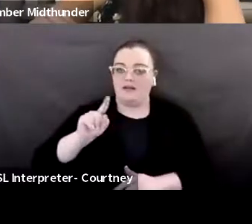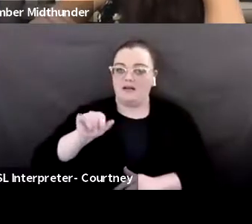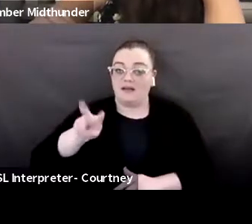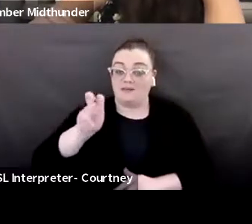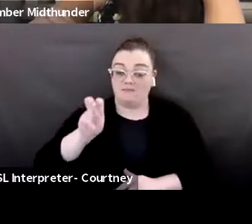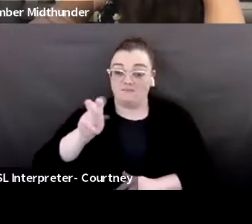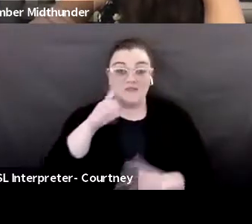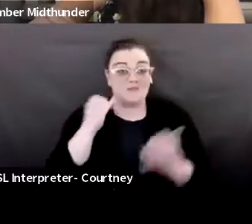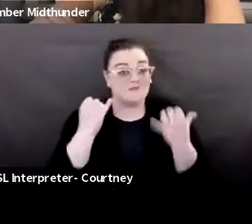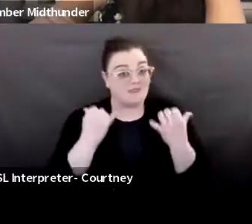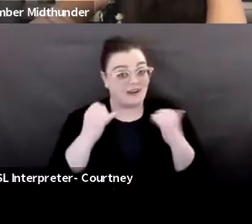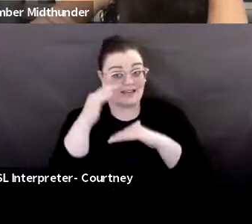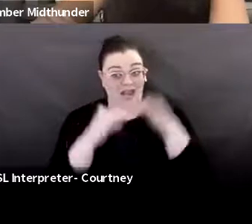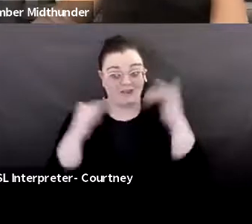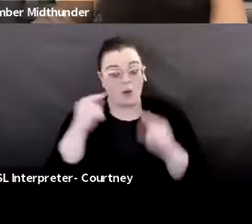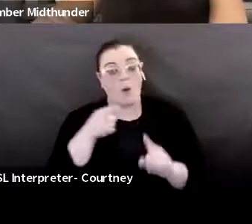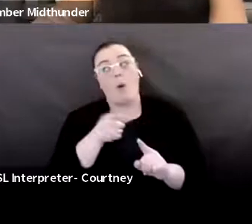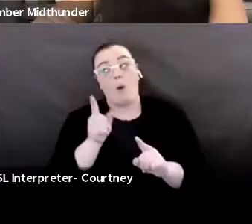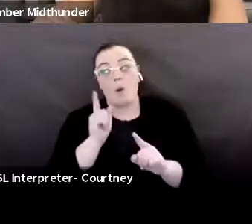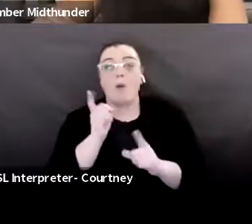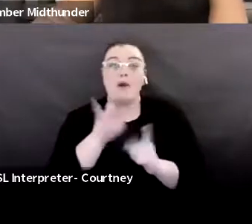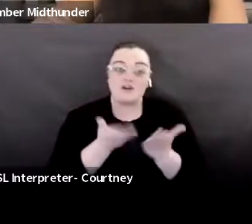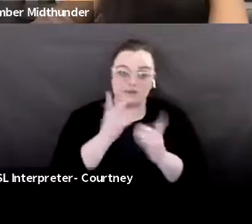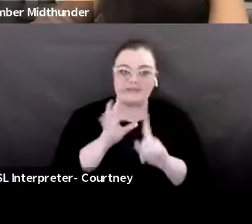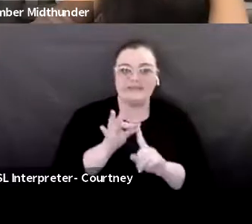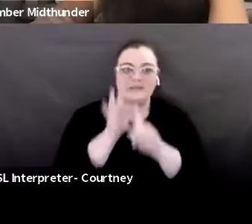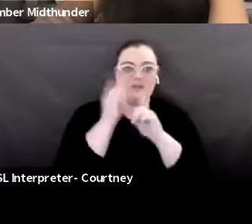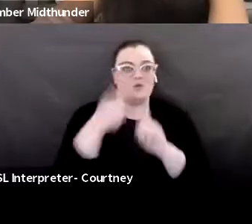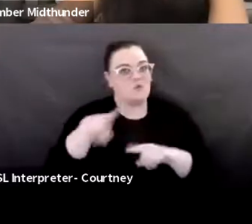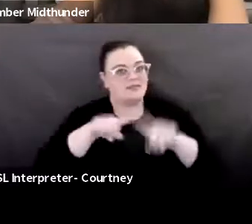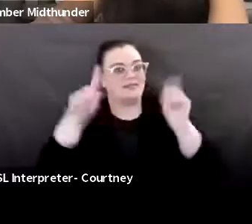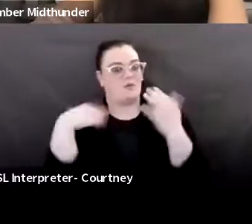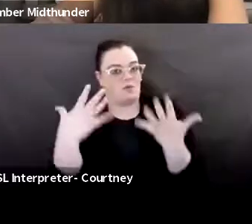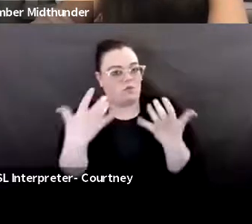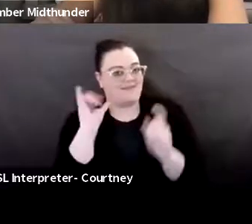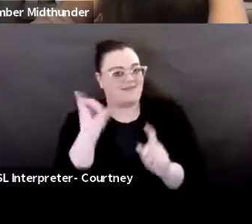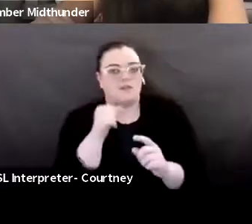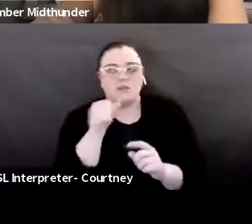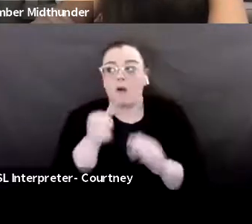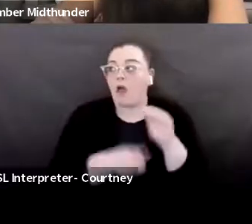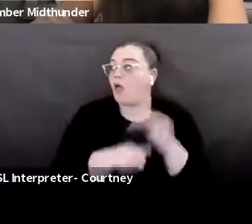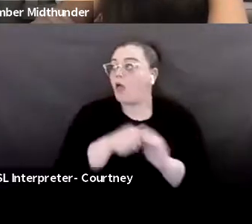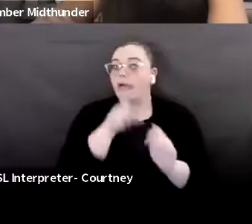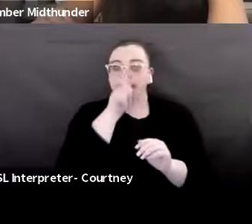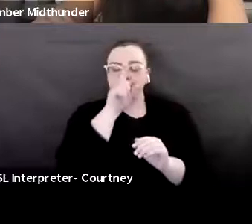of diversity, you are what people are looking for. So don't hide that.